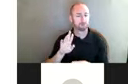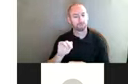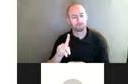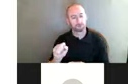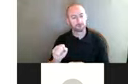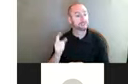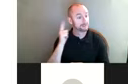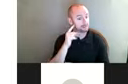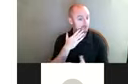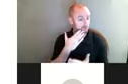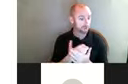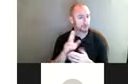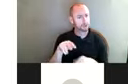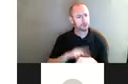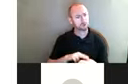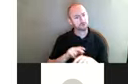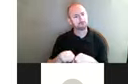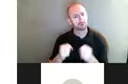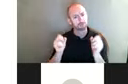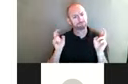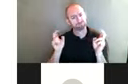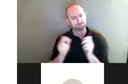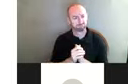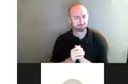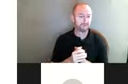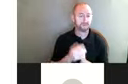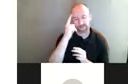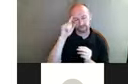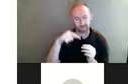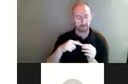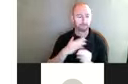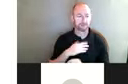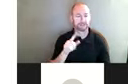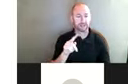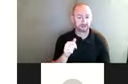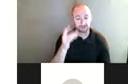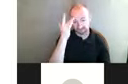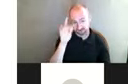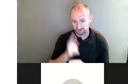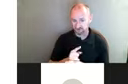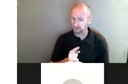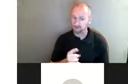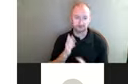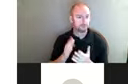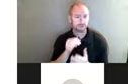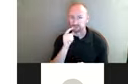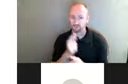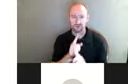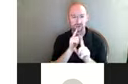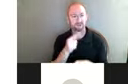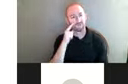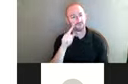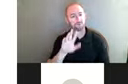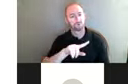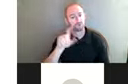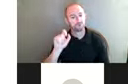sounds really good. Oh, it's natural breaks. It's, you know, thinking about my data. It's doing something smart. But it may not be the right answer for the question